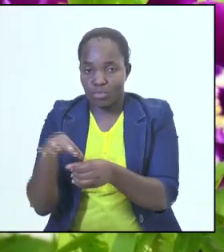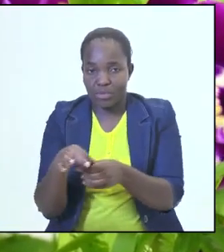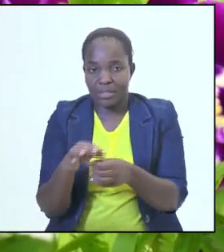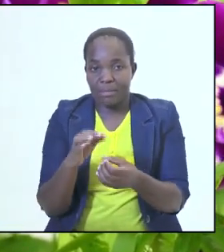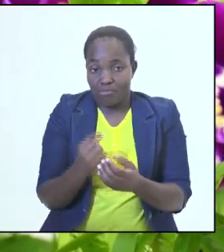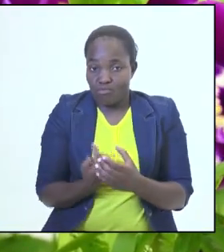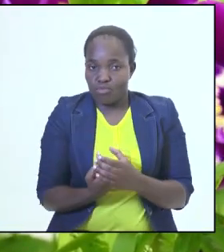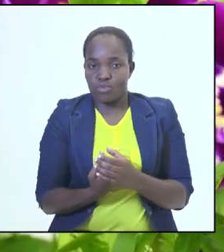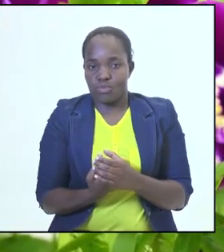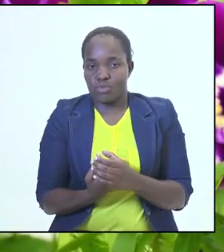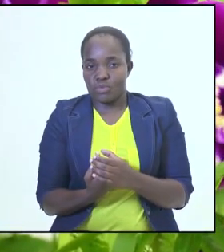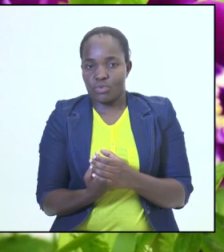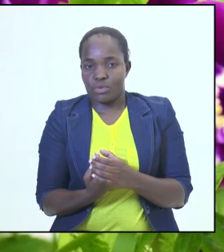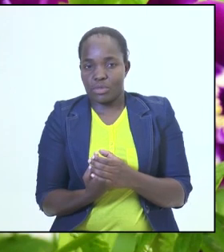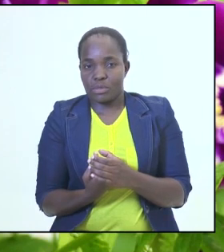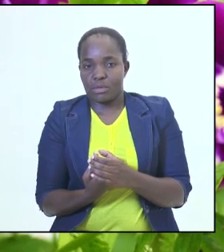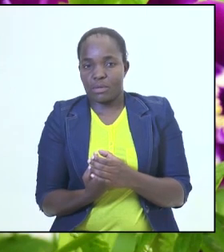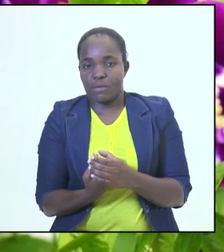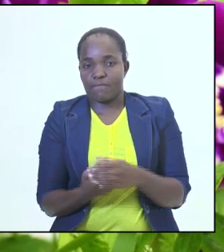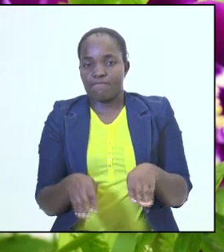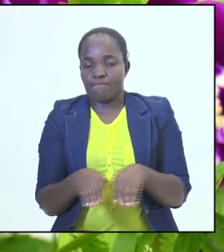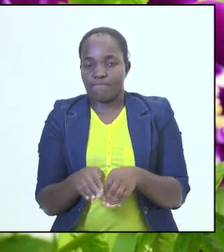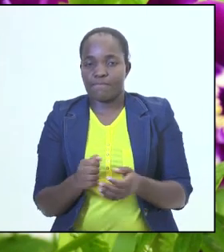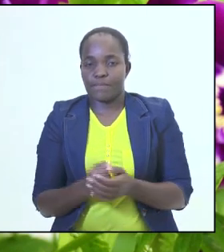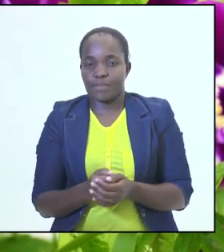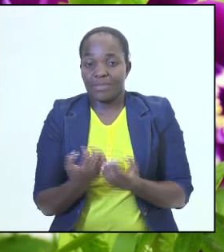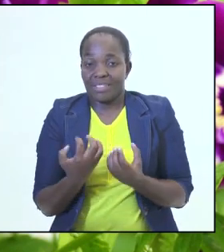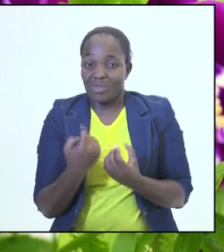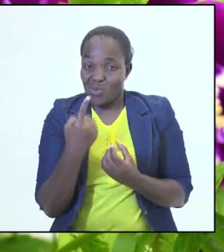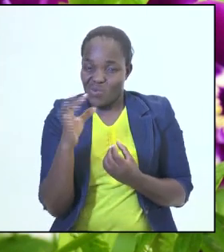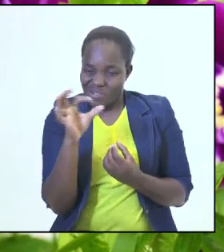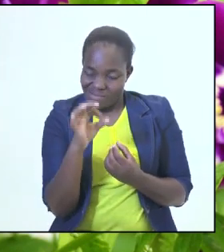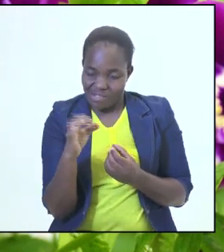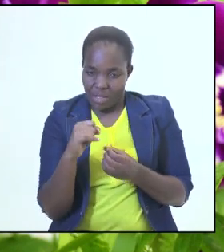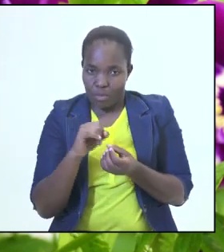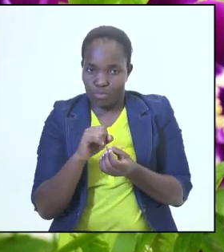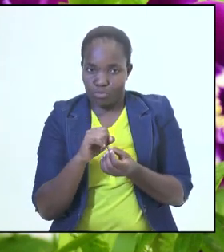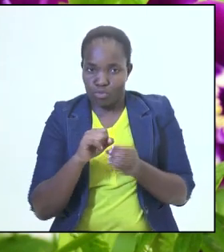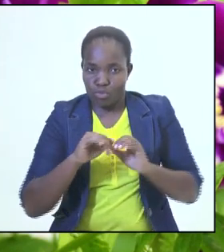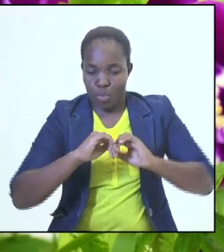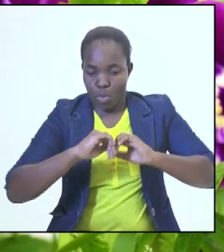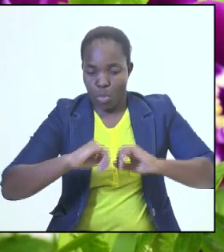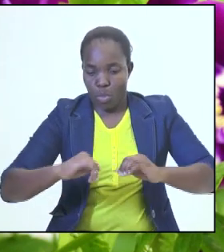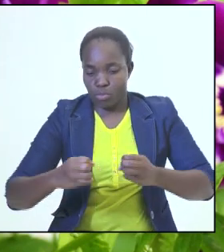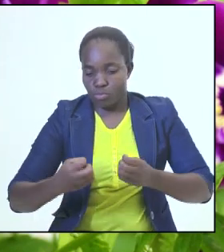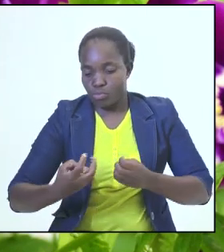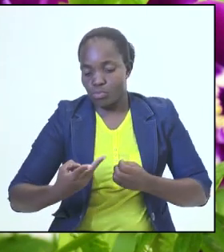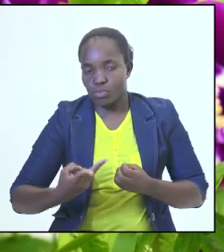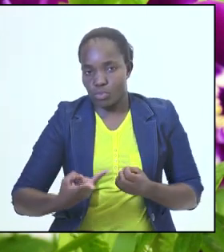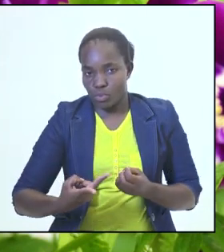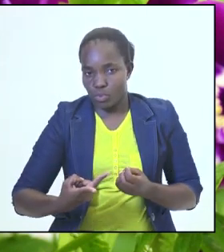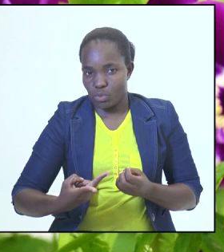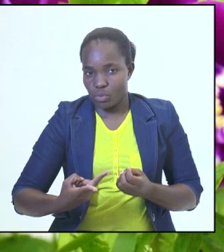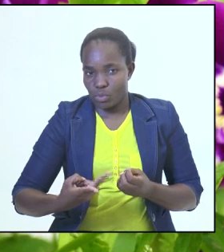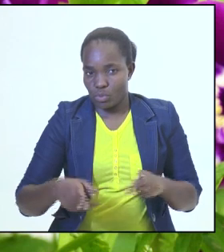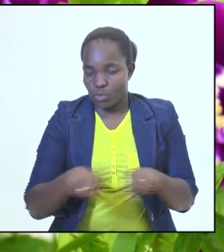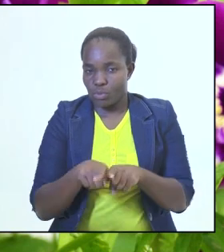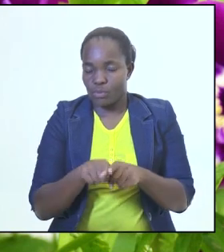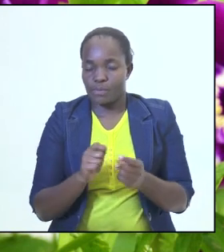Asexual reproduction simply requires one cell to split into two, giving two identical